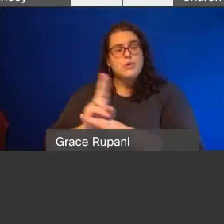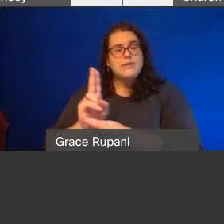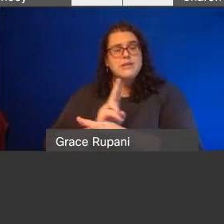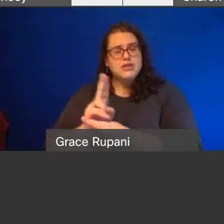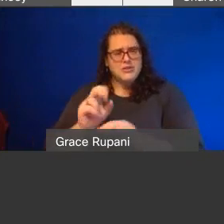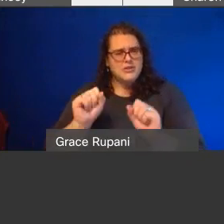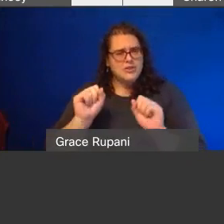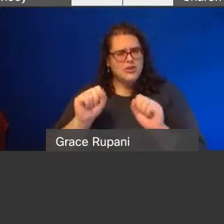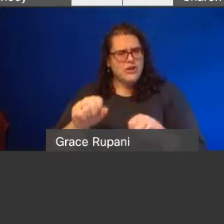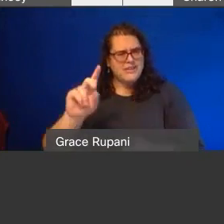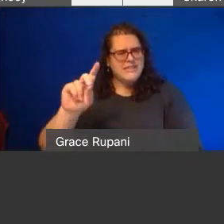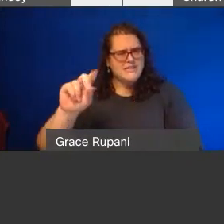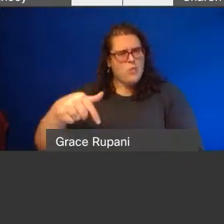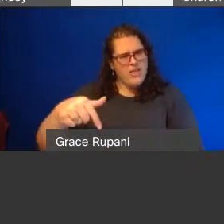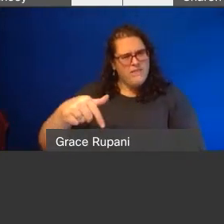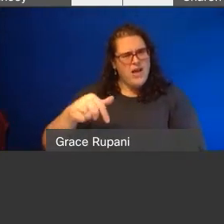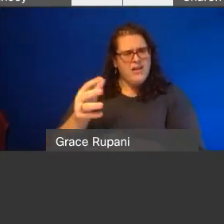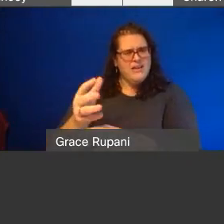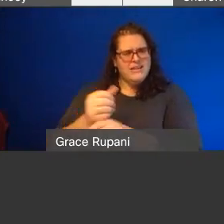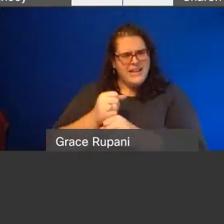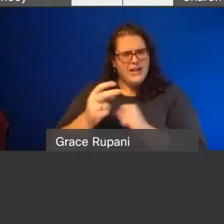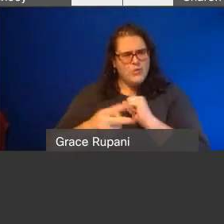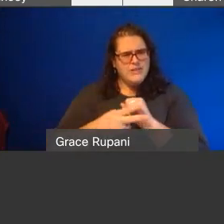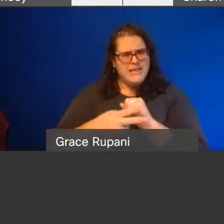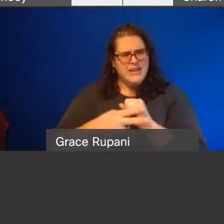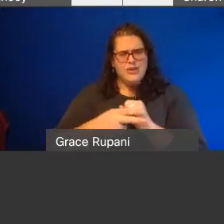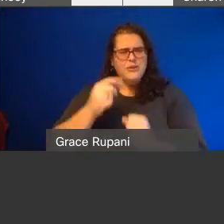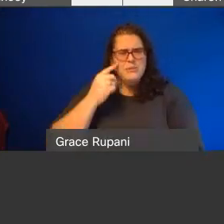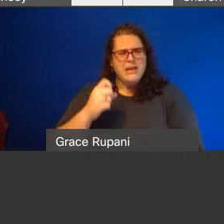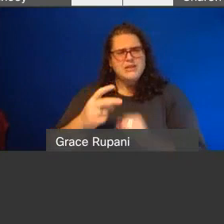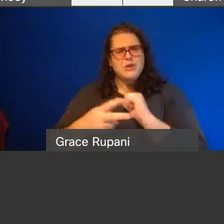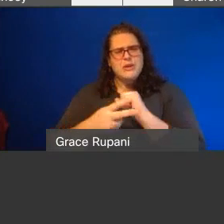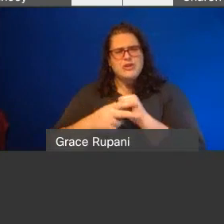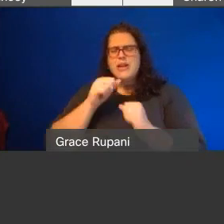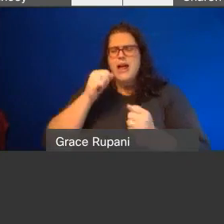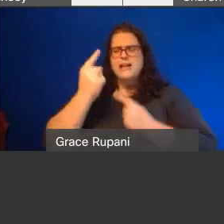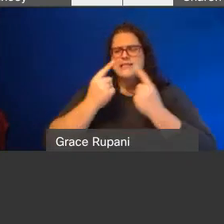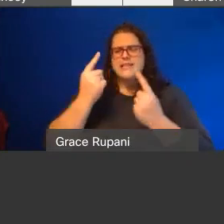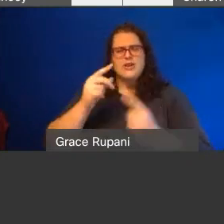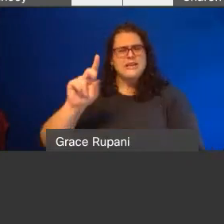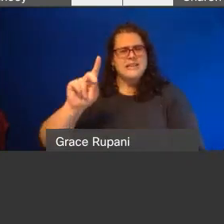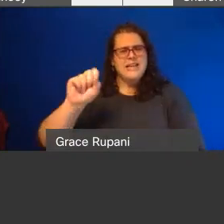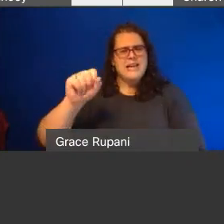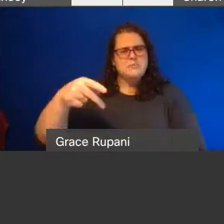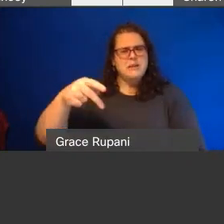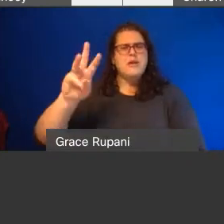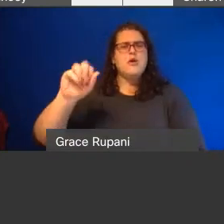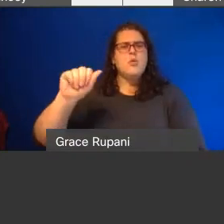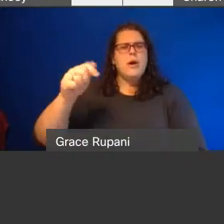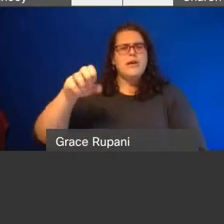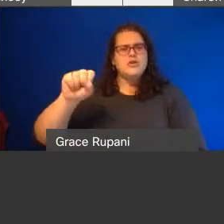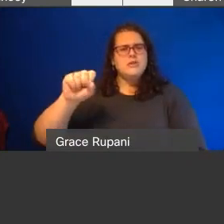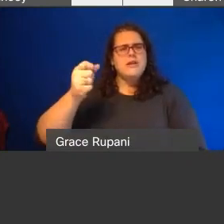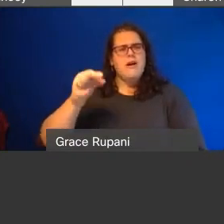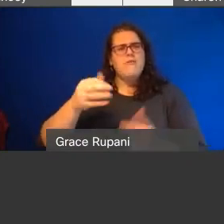retainer when a retainer payment does not consider reimbursement for the DSP wage element of lost revenue and